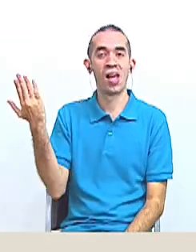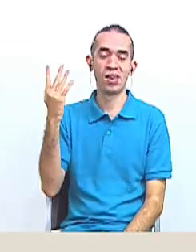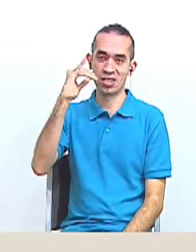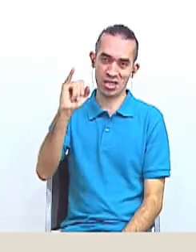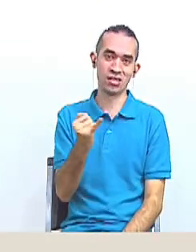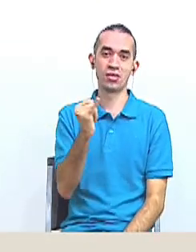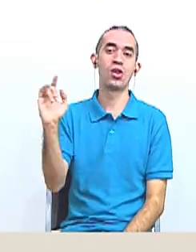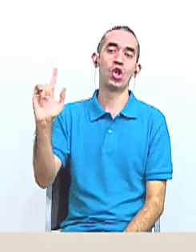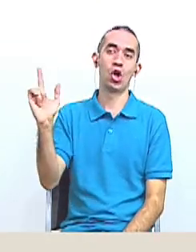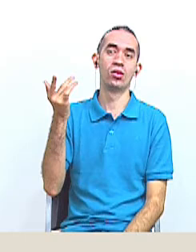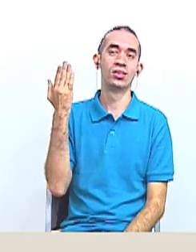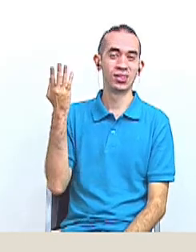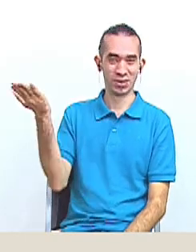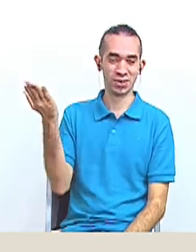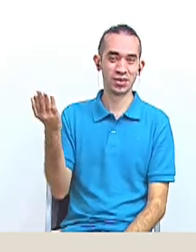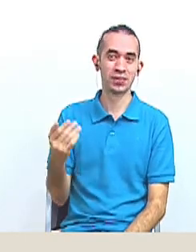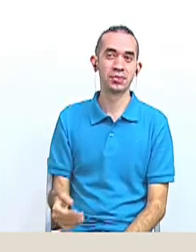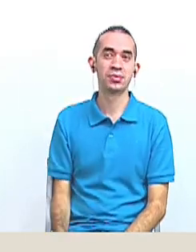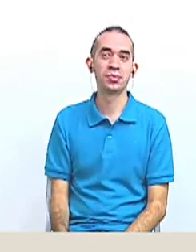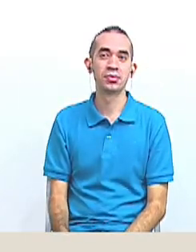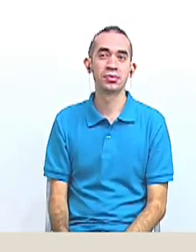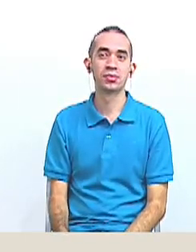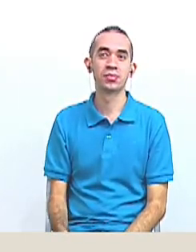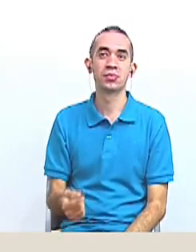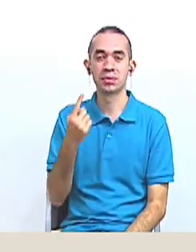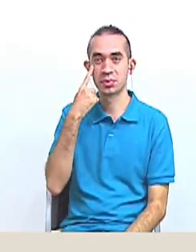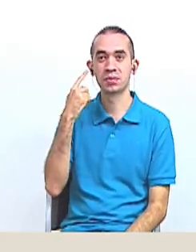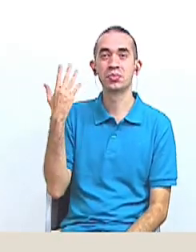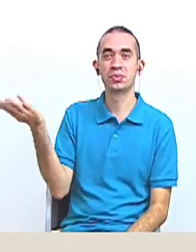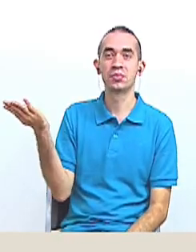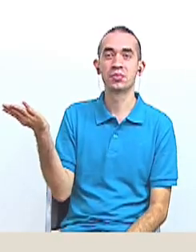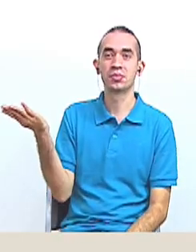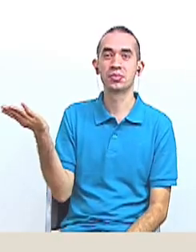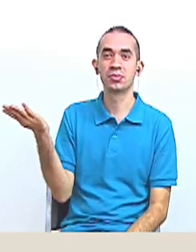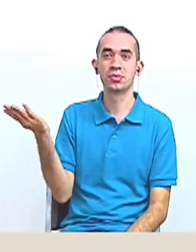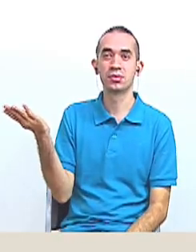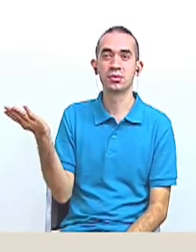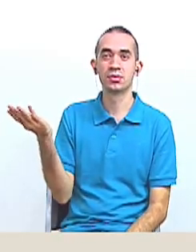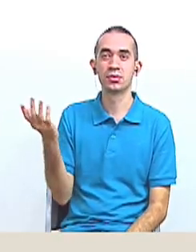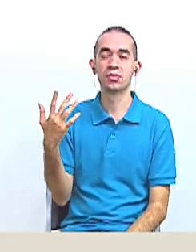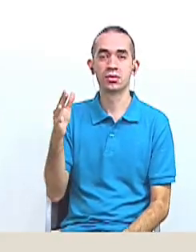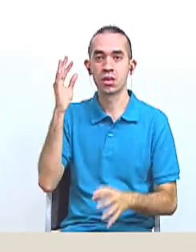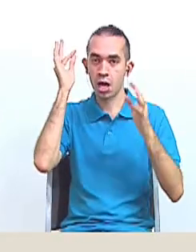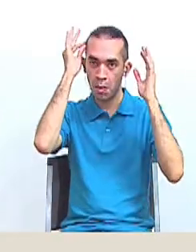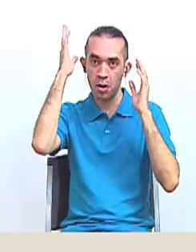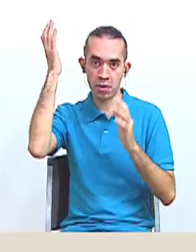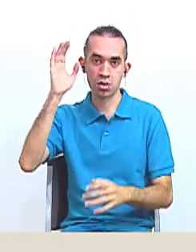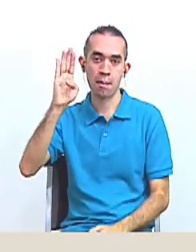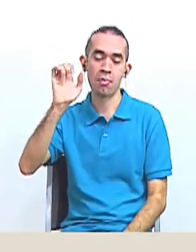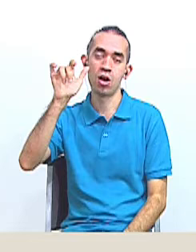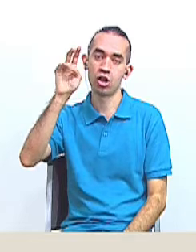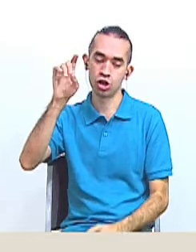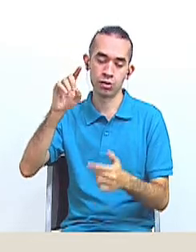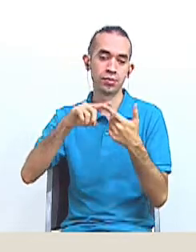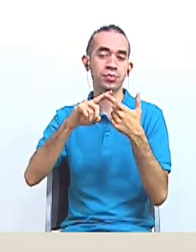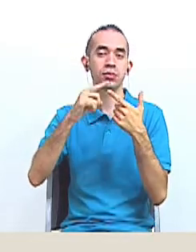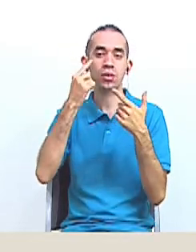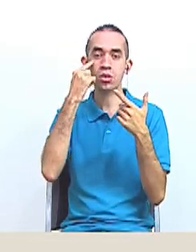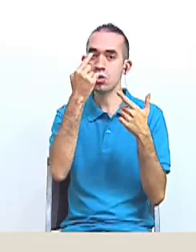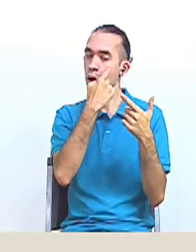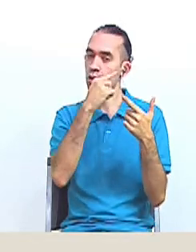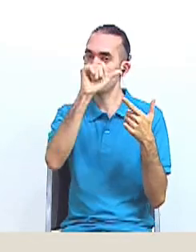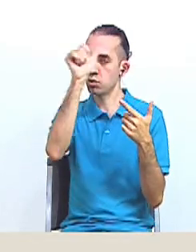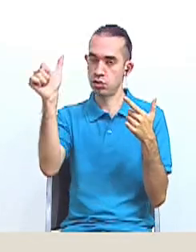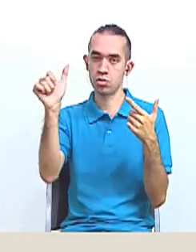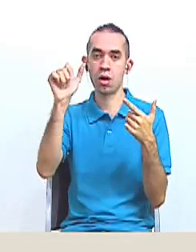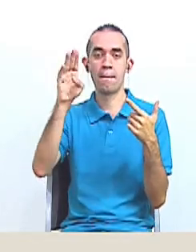It's Jennifer Lawrence. You have her there. Look at her. She's blonde, blue eyes, right?